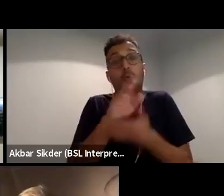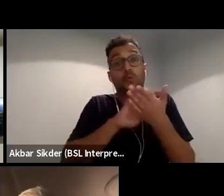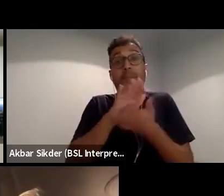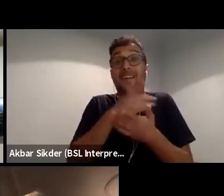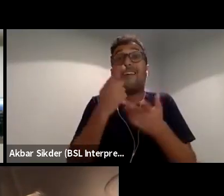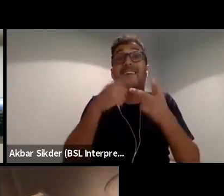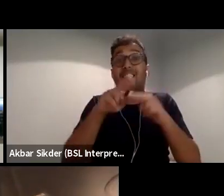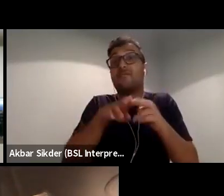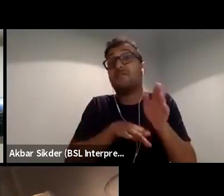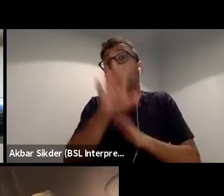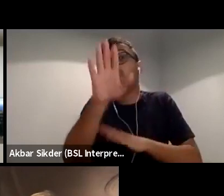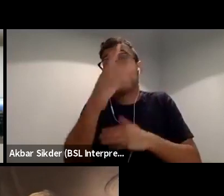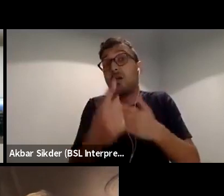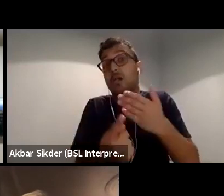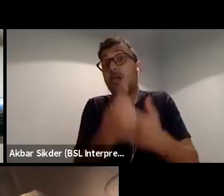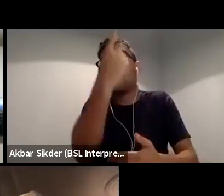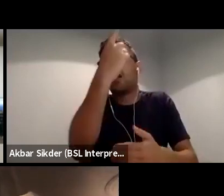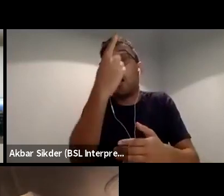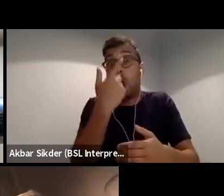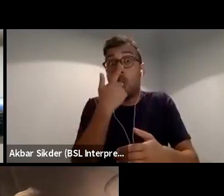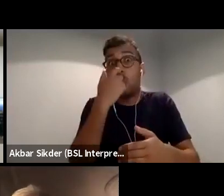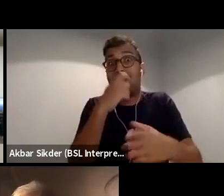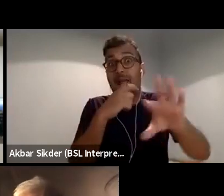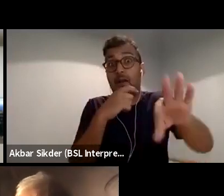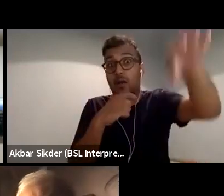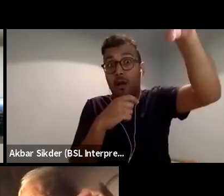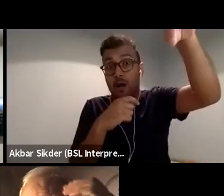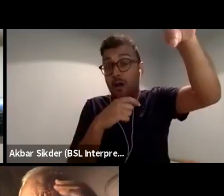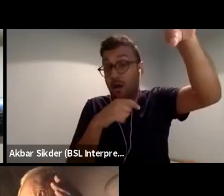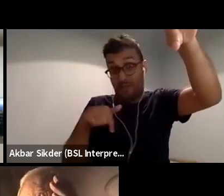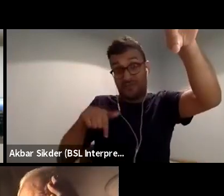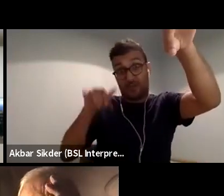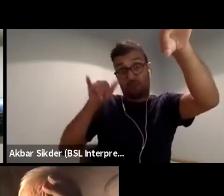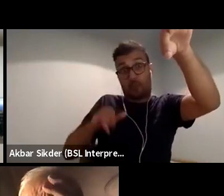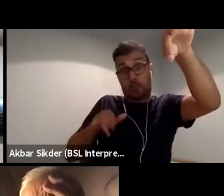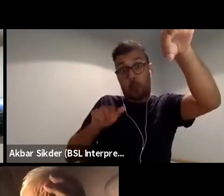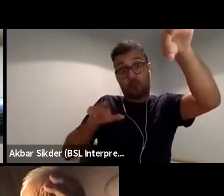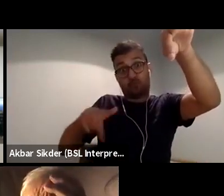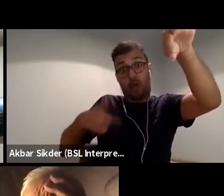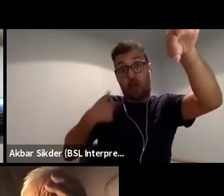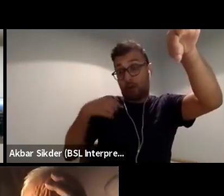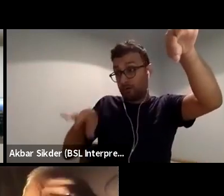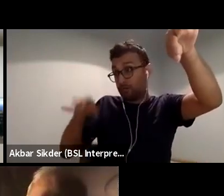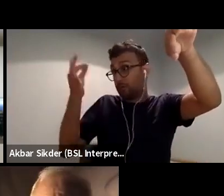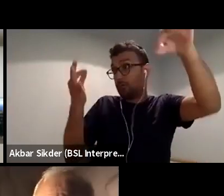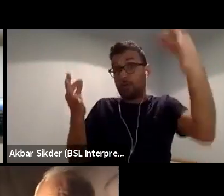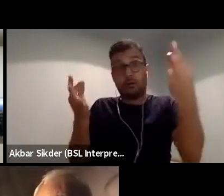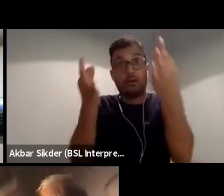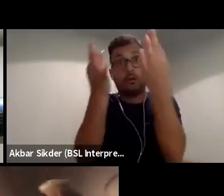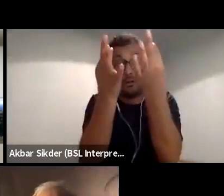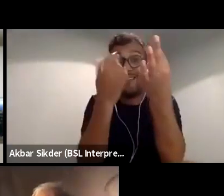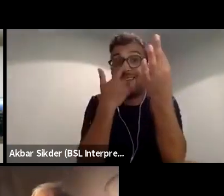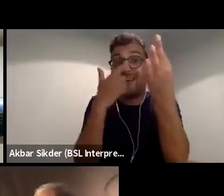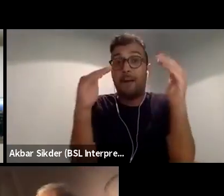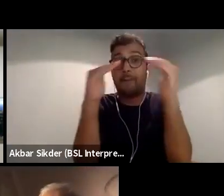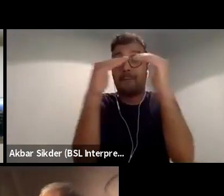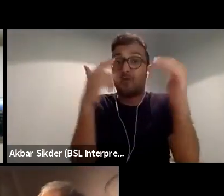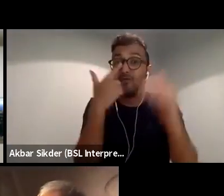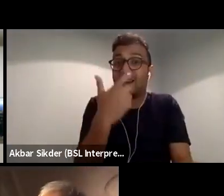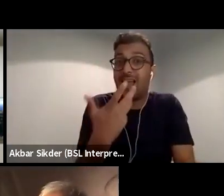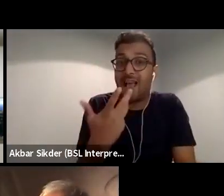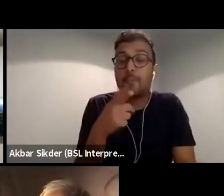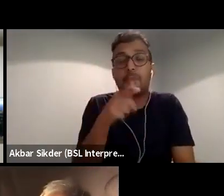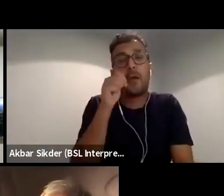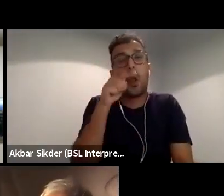of coverage to see whether there has been this sort of improvement. To give you one practical example, I know there's a question that John alluded